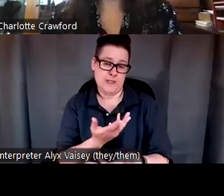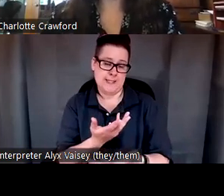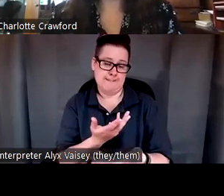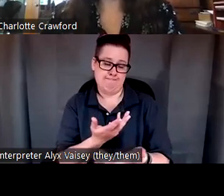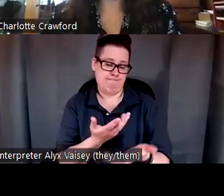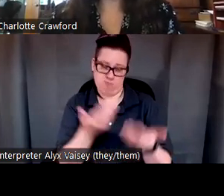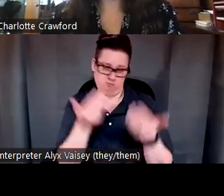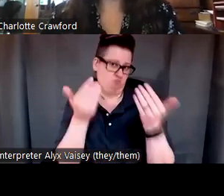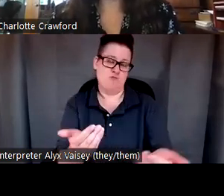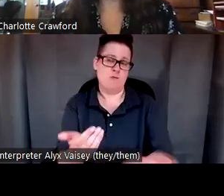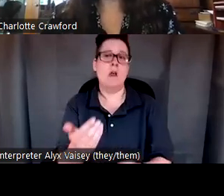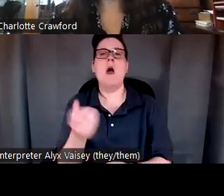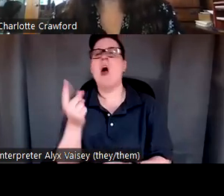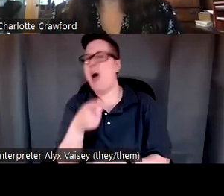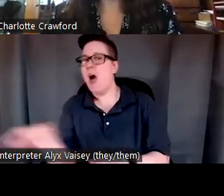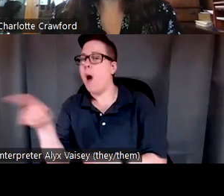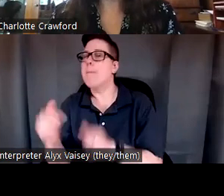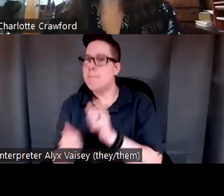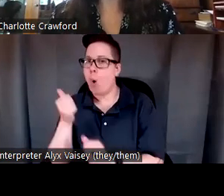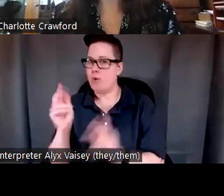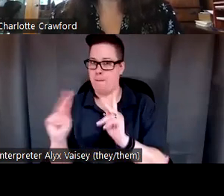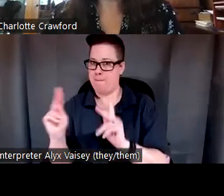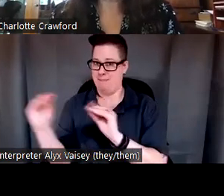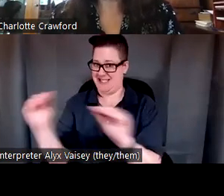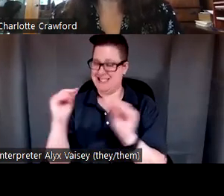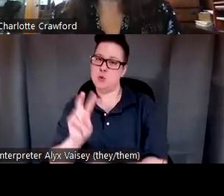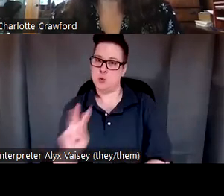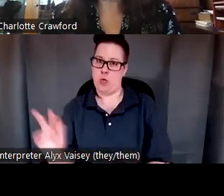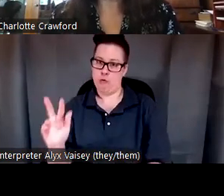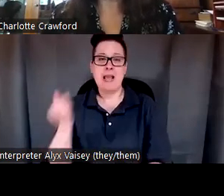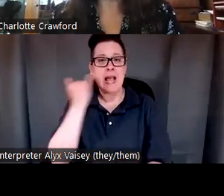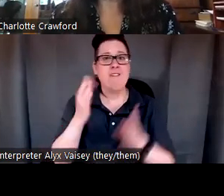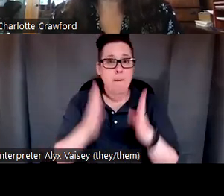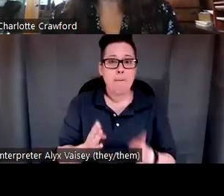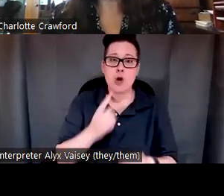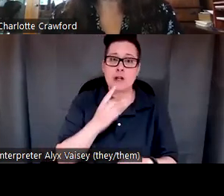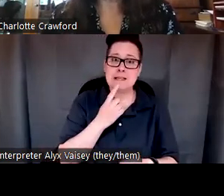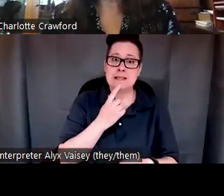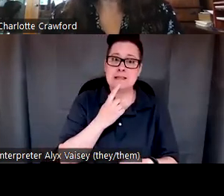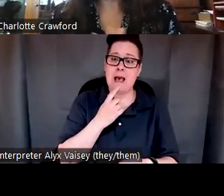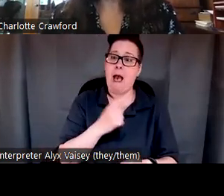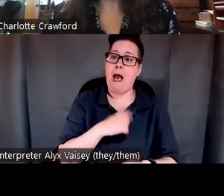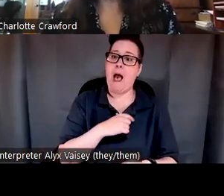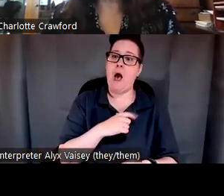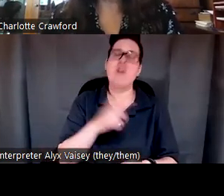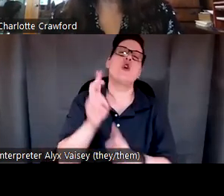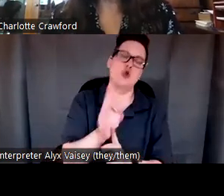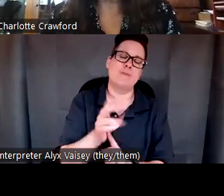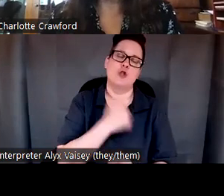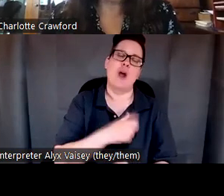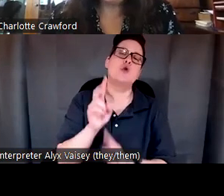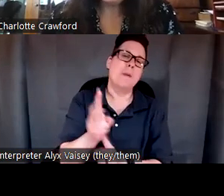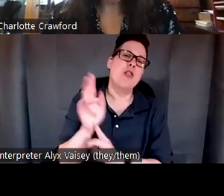Everybody else is being trained 2 to 3. So if somebody says they gave one and they gave it another dose 2 to 3 minutes later, don't yell at